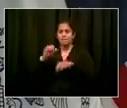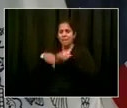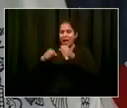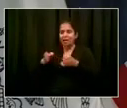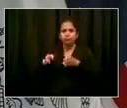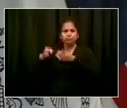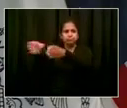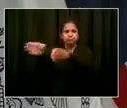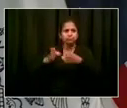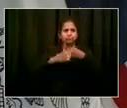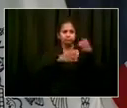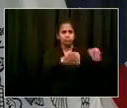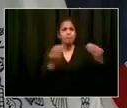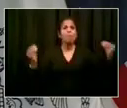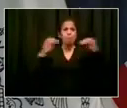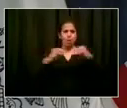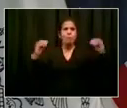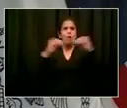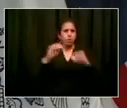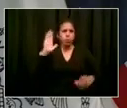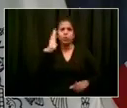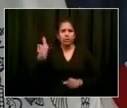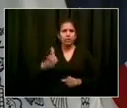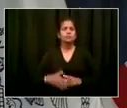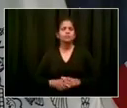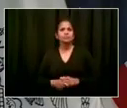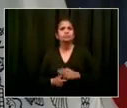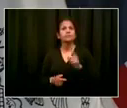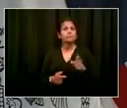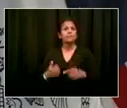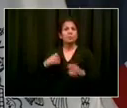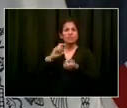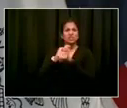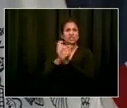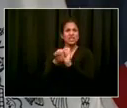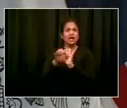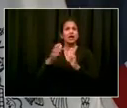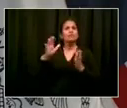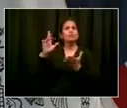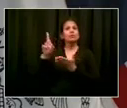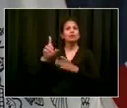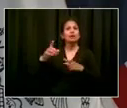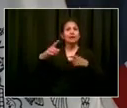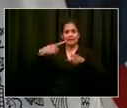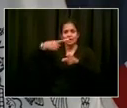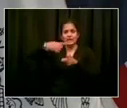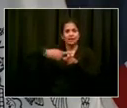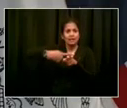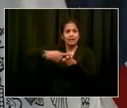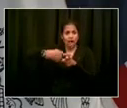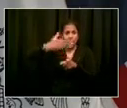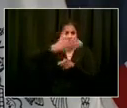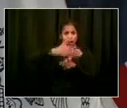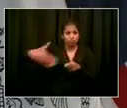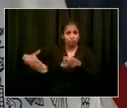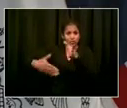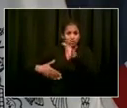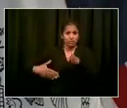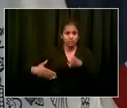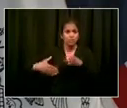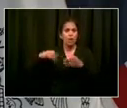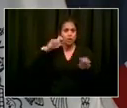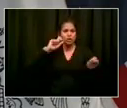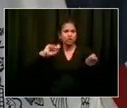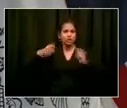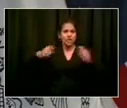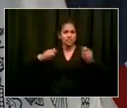of intersections, redesigning, all sorts of pieces have been working and just need to continue and deepen